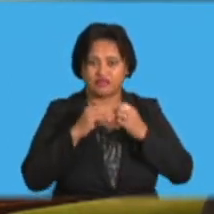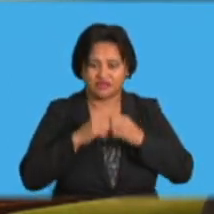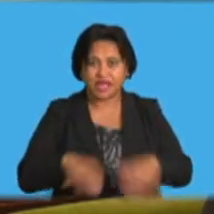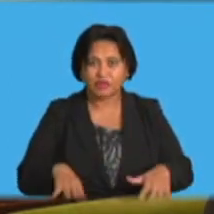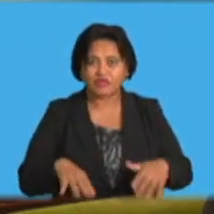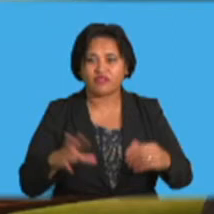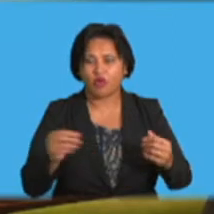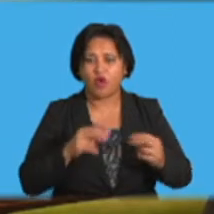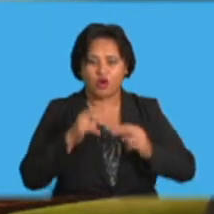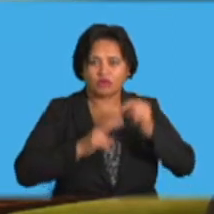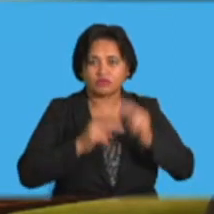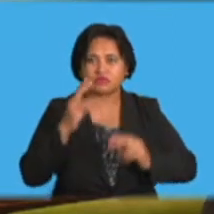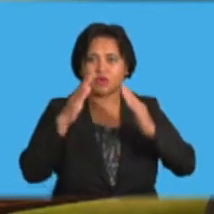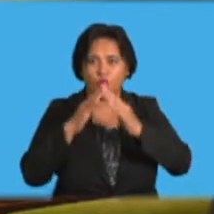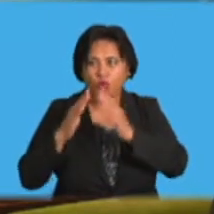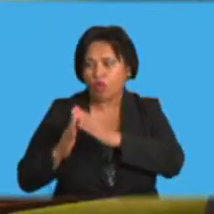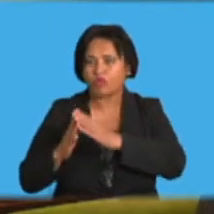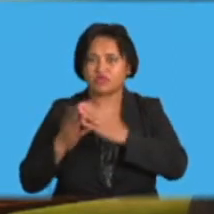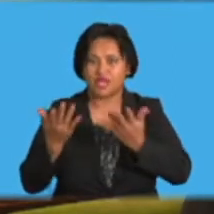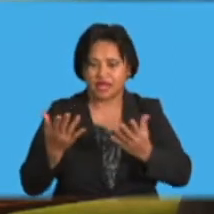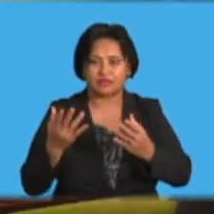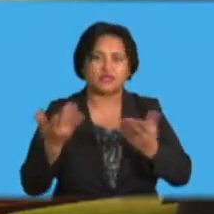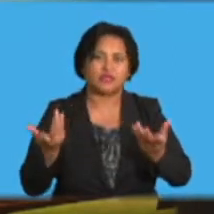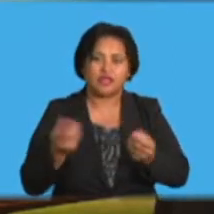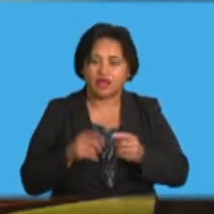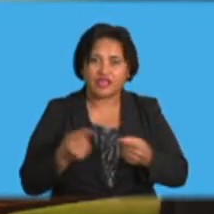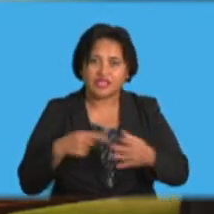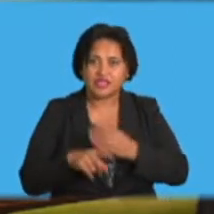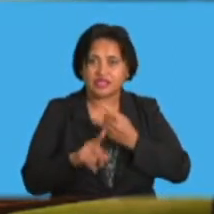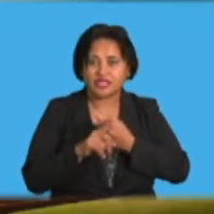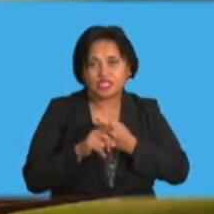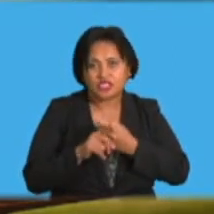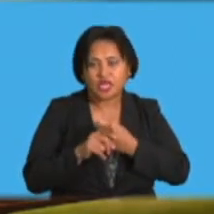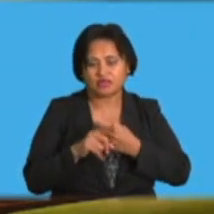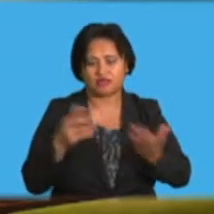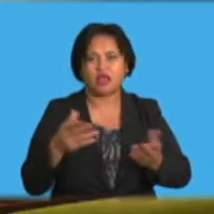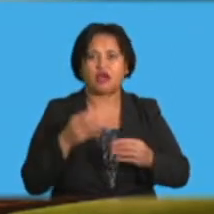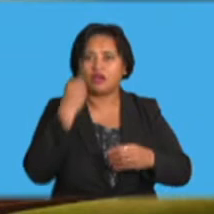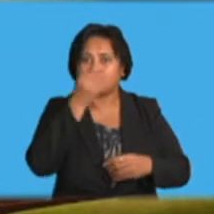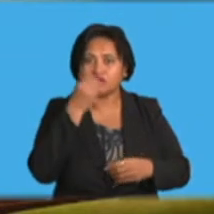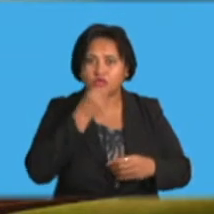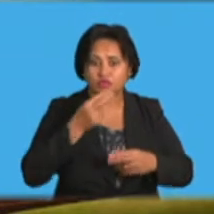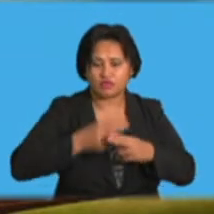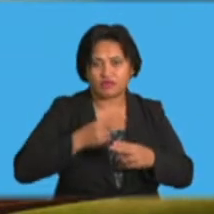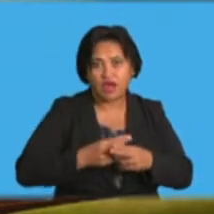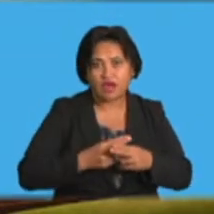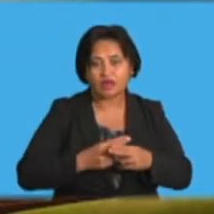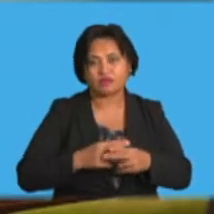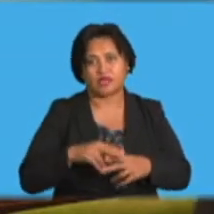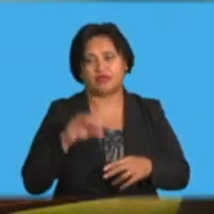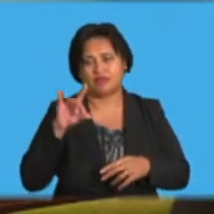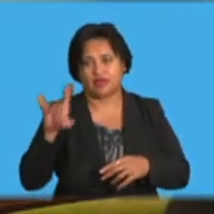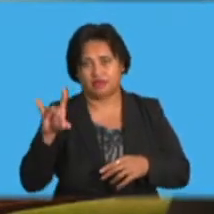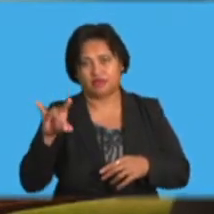utilities, homes and household items, crops, livestock, including, of course, crops in the